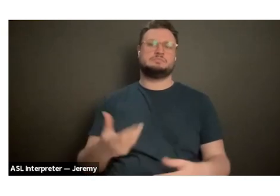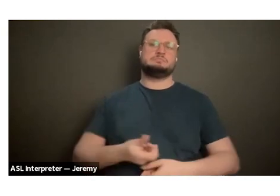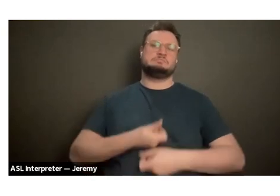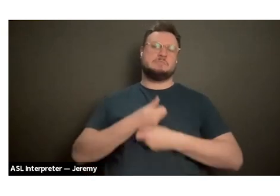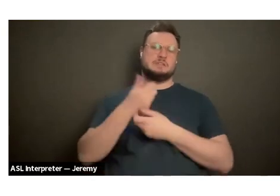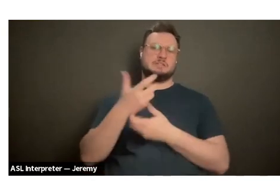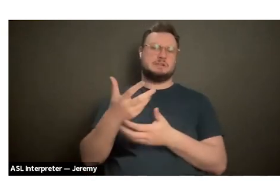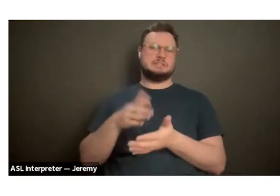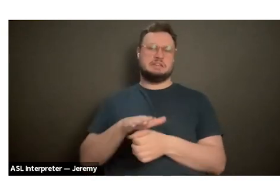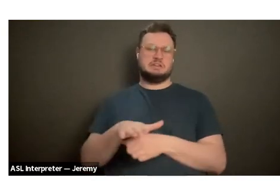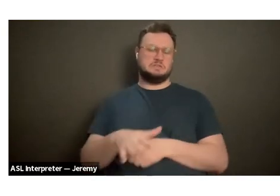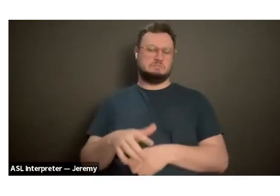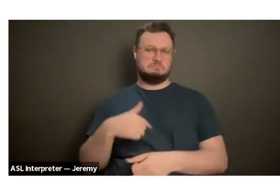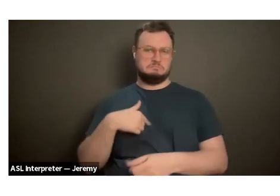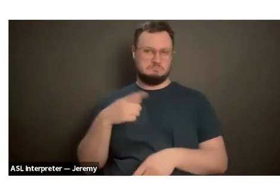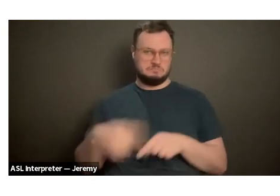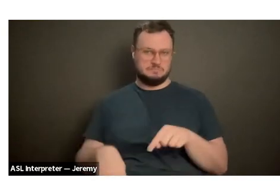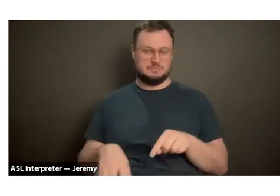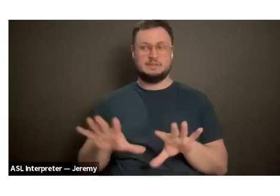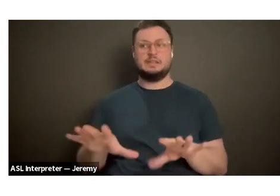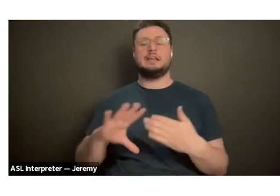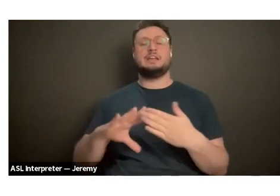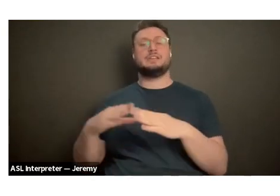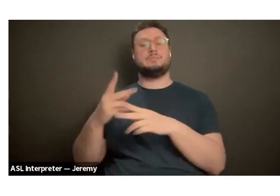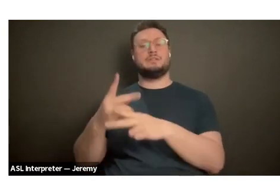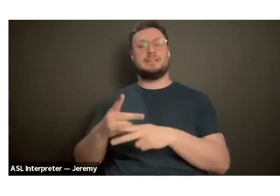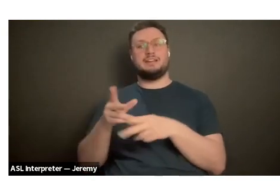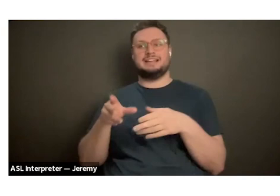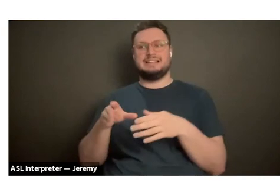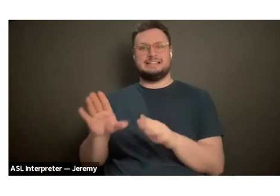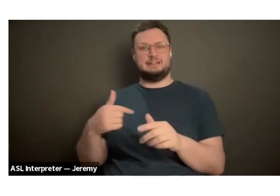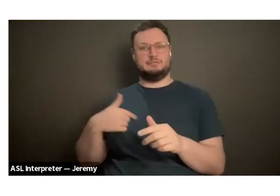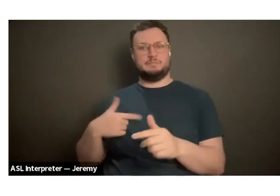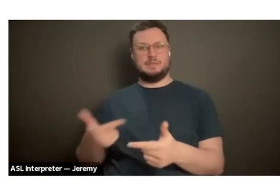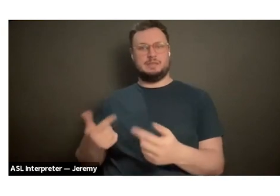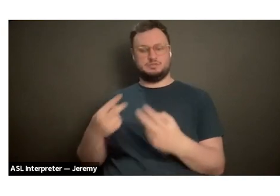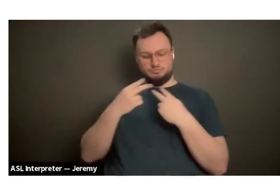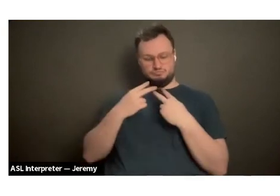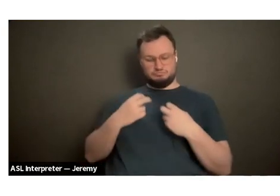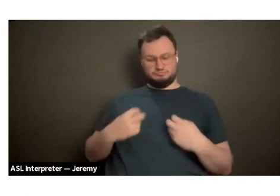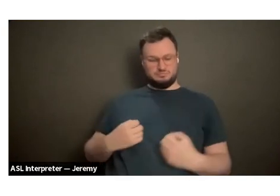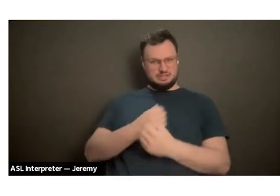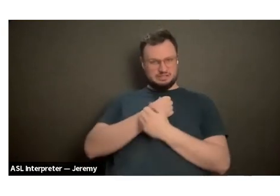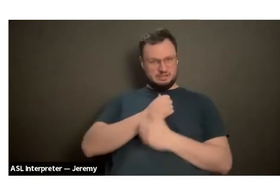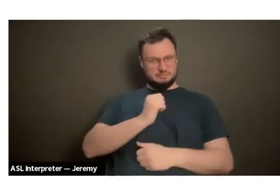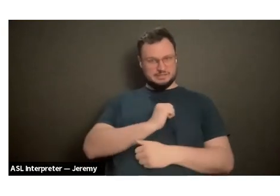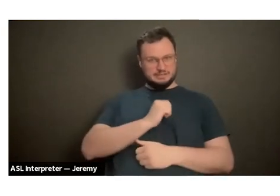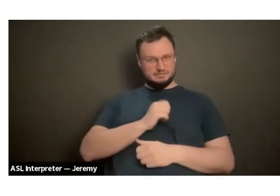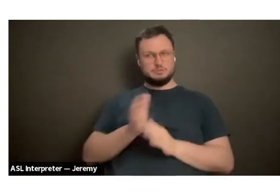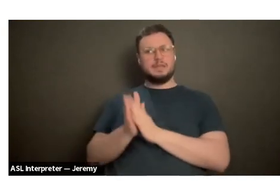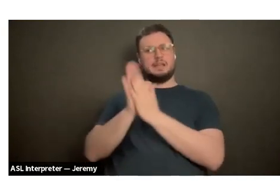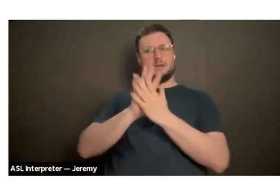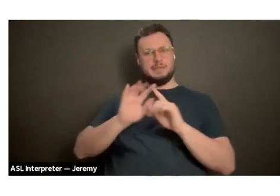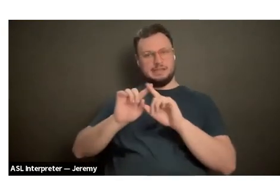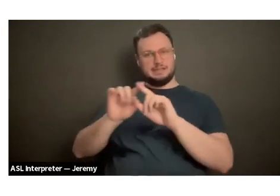life and how actually it's really, really allowed me to have that self-love in the community, in interdependence. So it's something